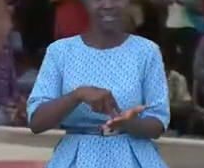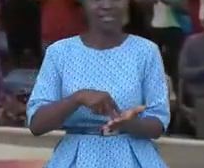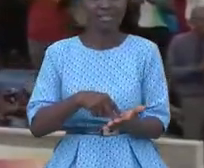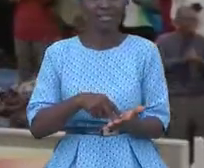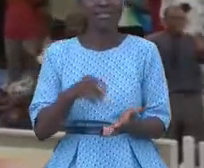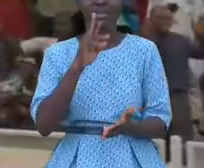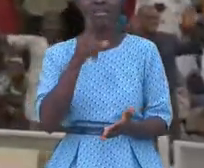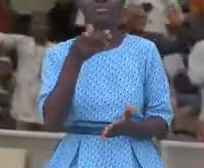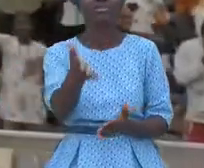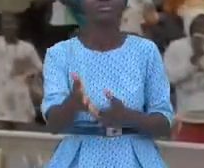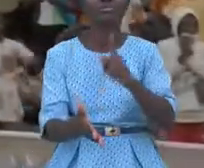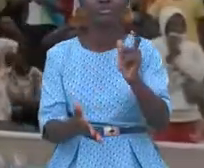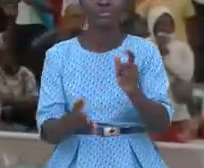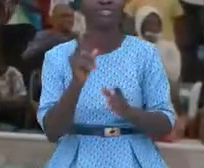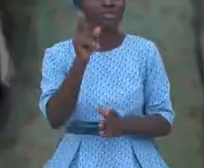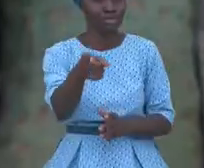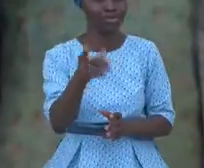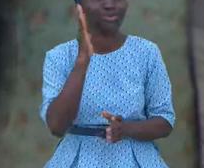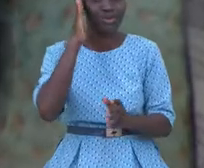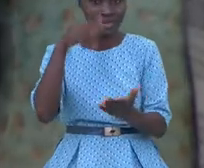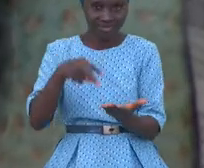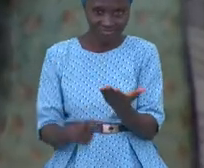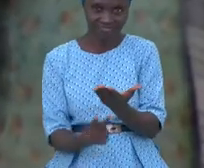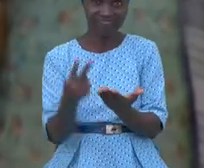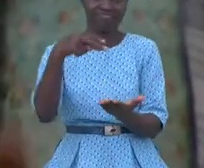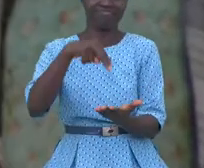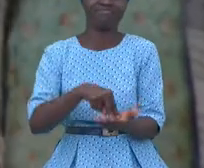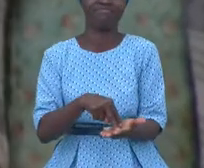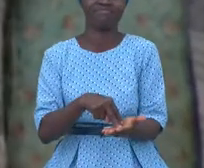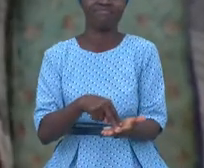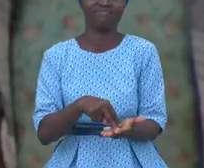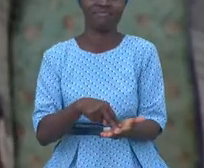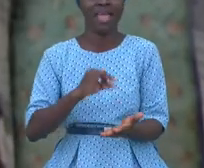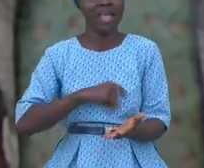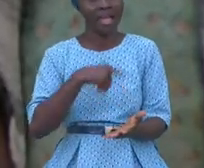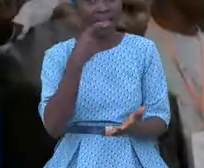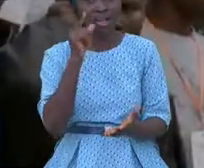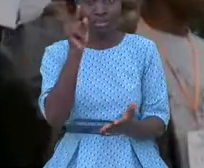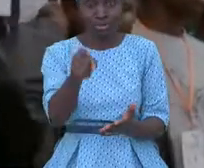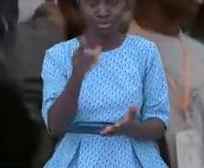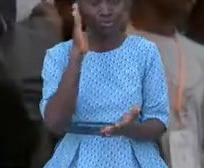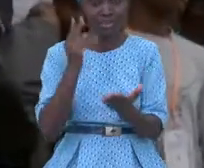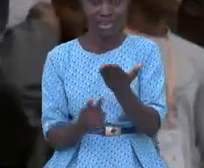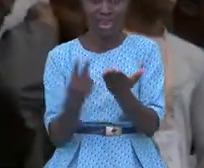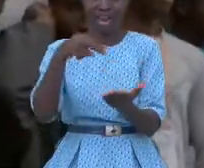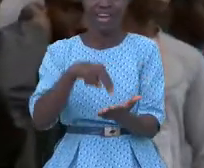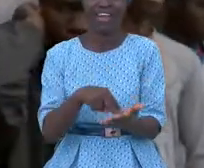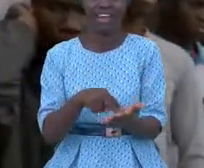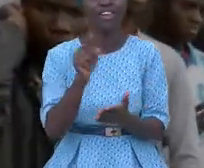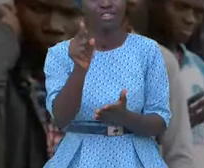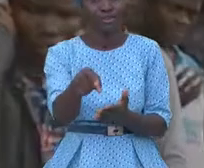there? You will arise. I said you will arise.